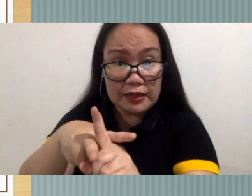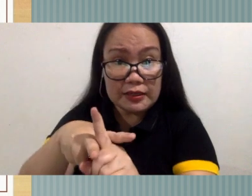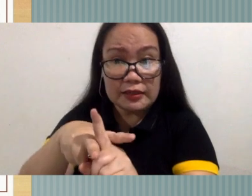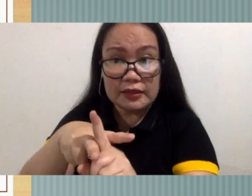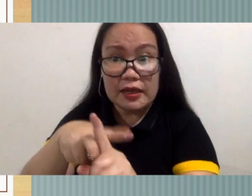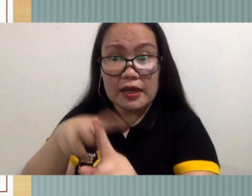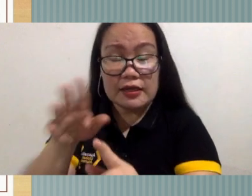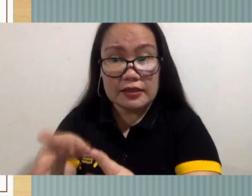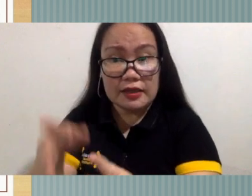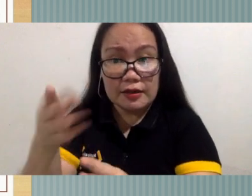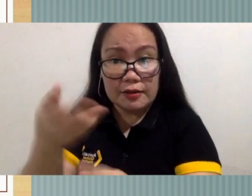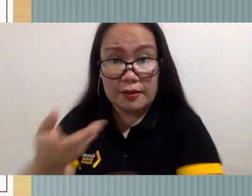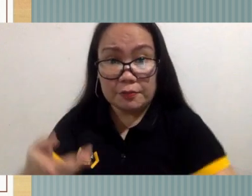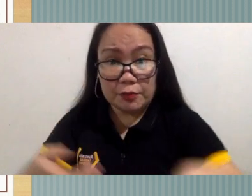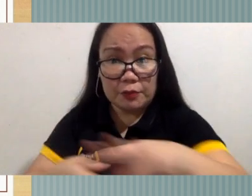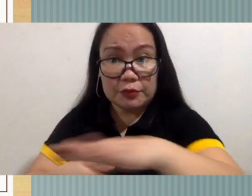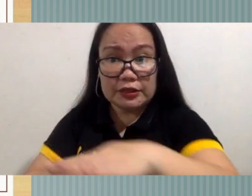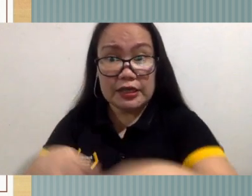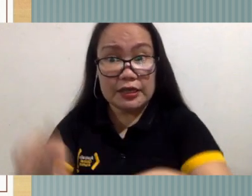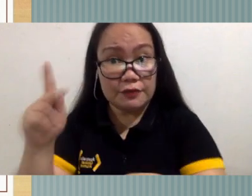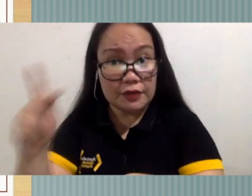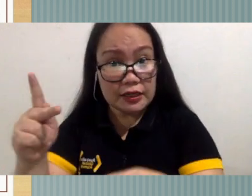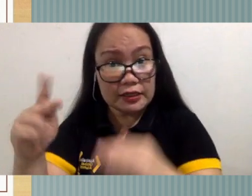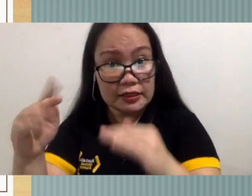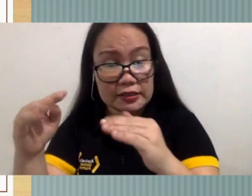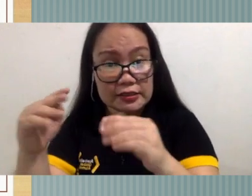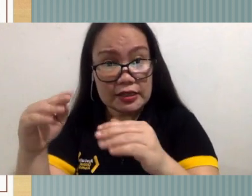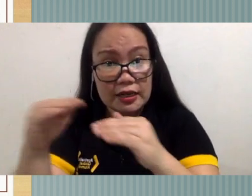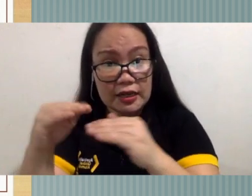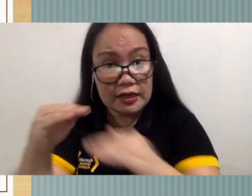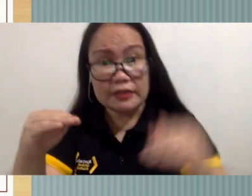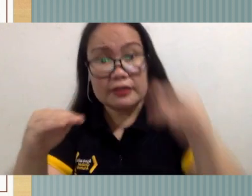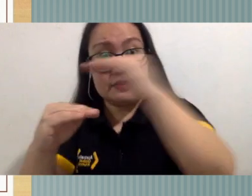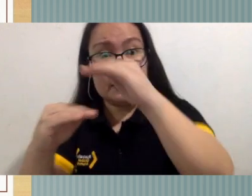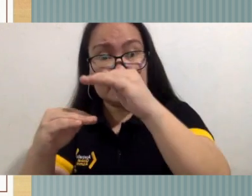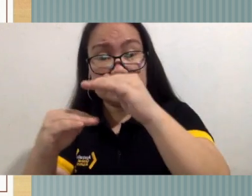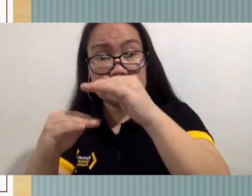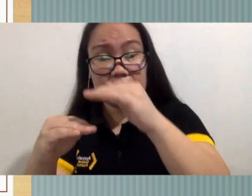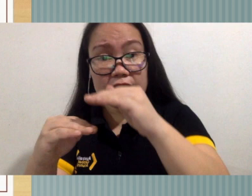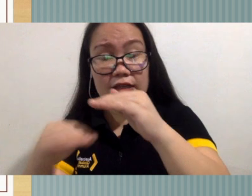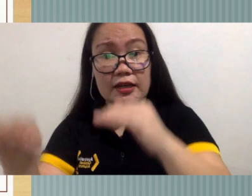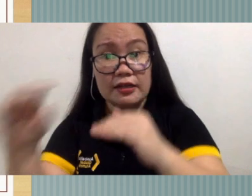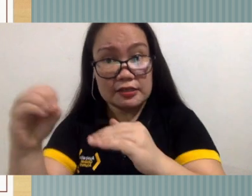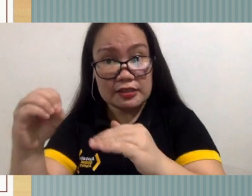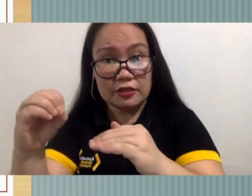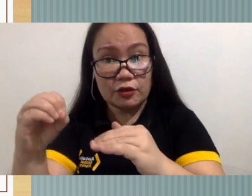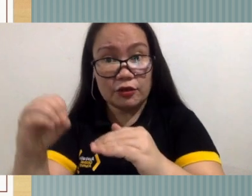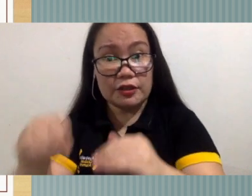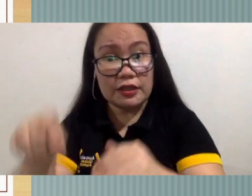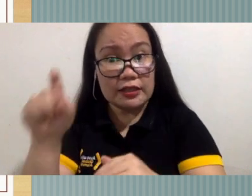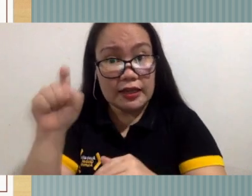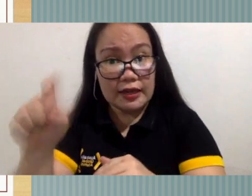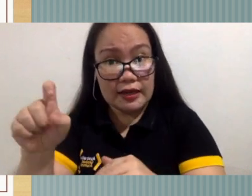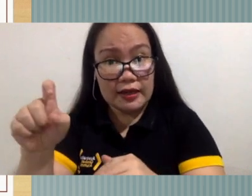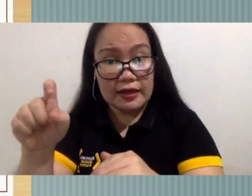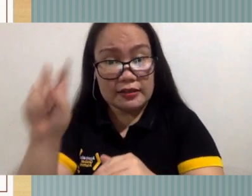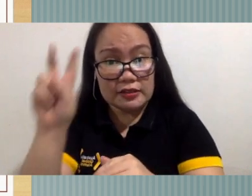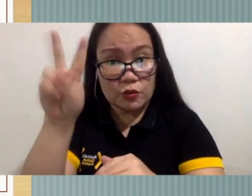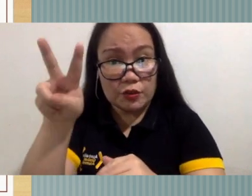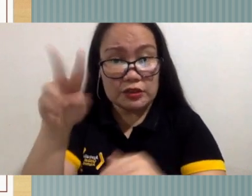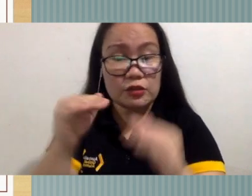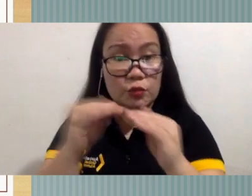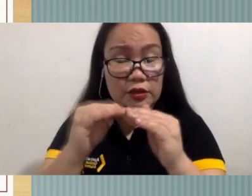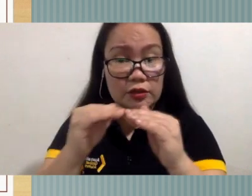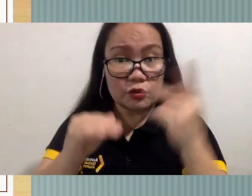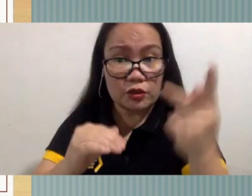properties. First, if k is greater than 0, meaning mas mataas sa 0, then x squared is equal to